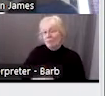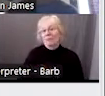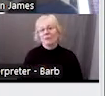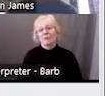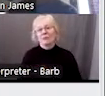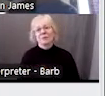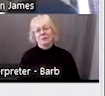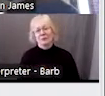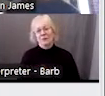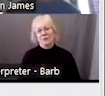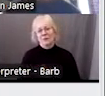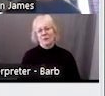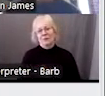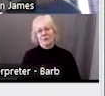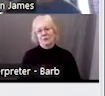I have